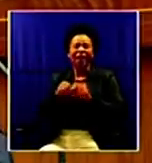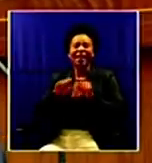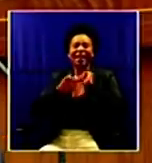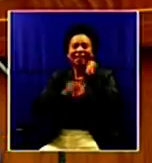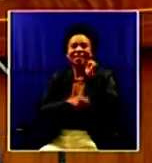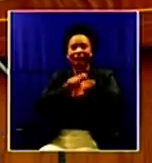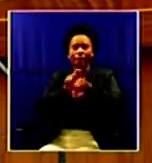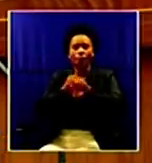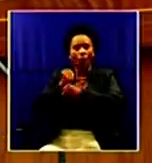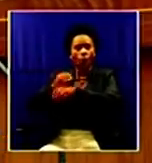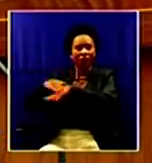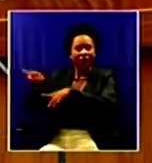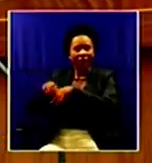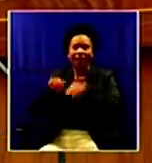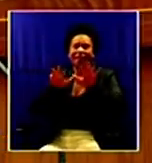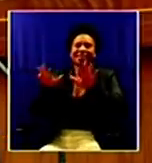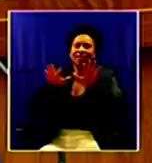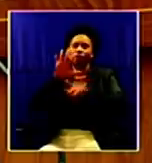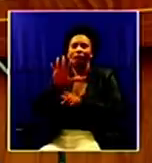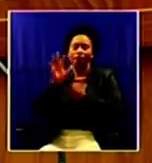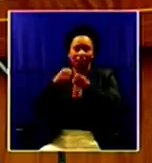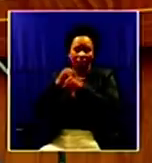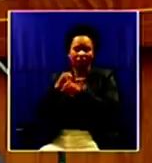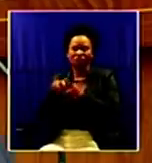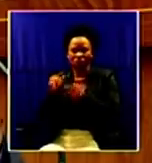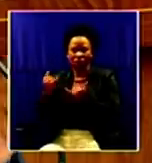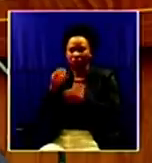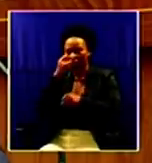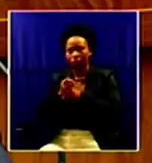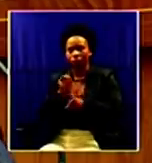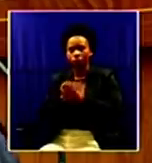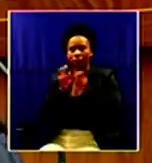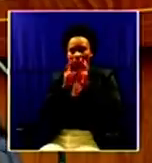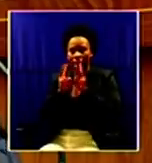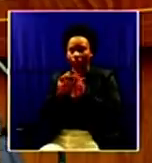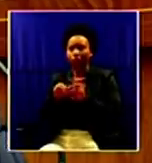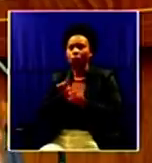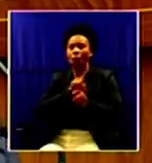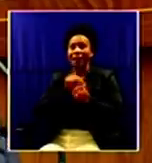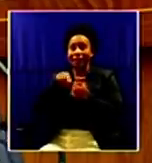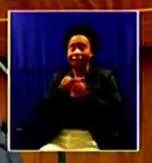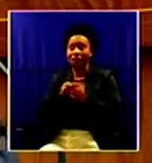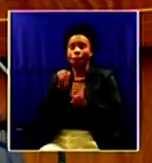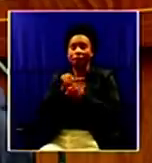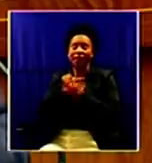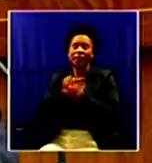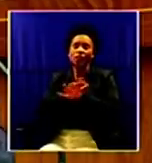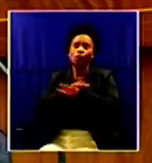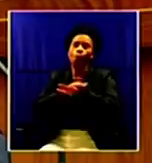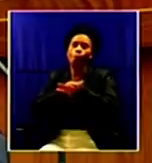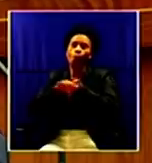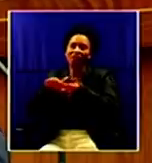1995. This one-stop border post will harmonize the crossing of borders by people and